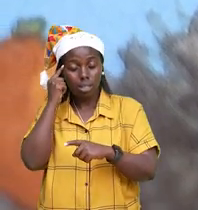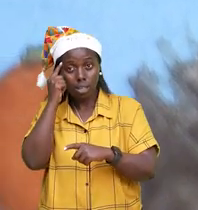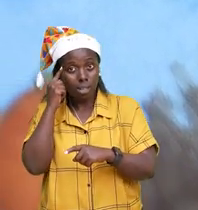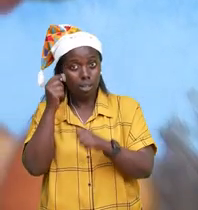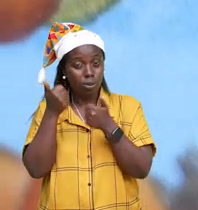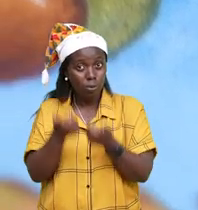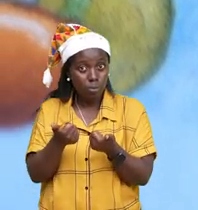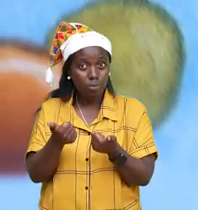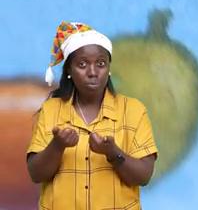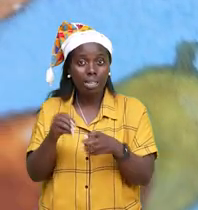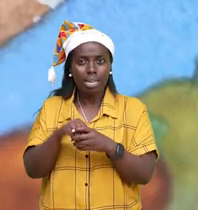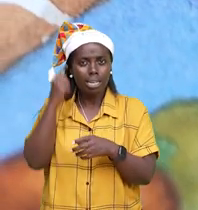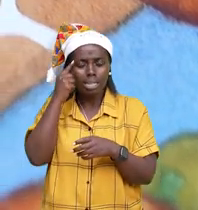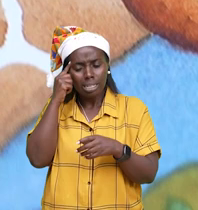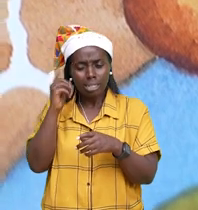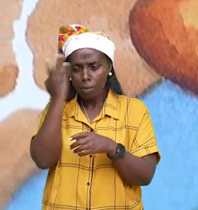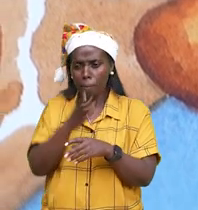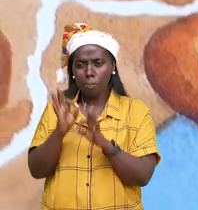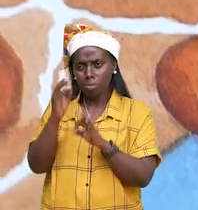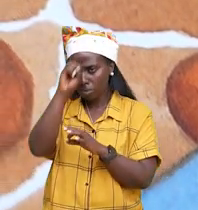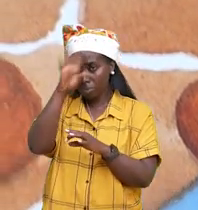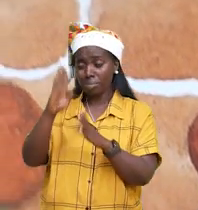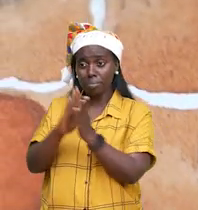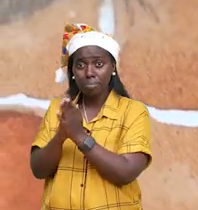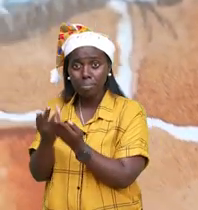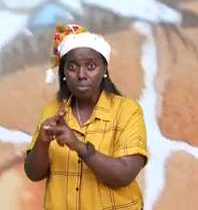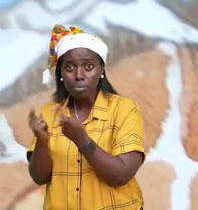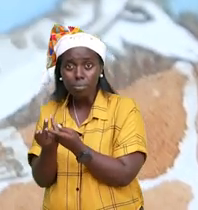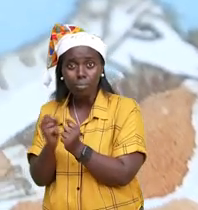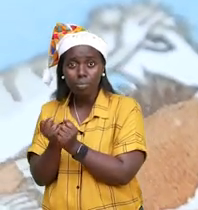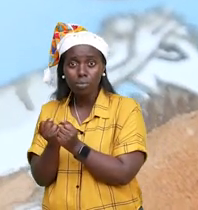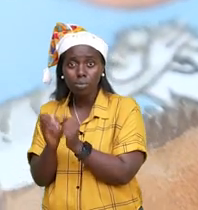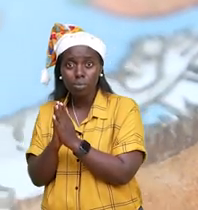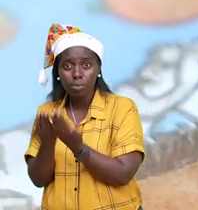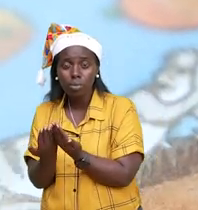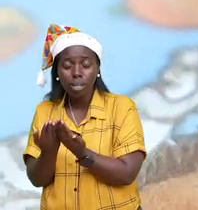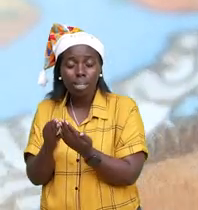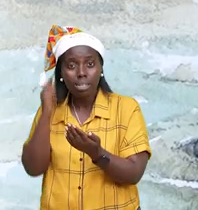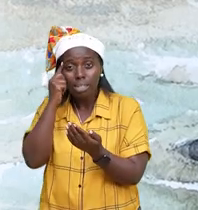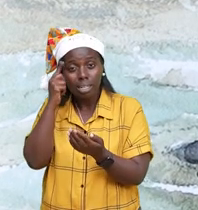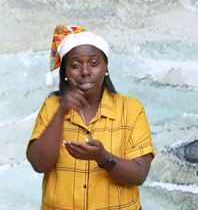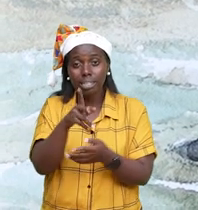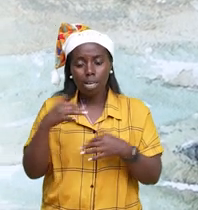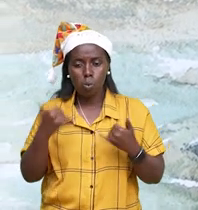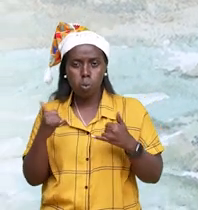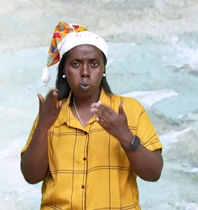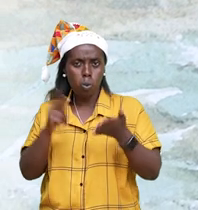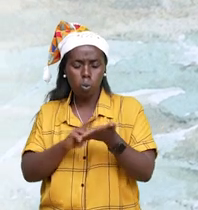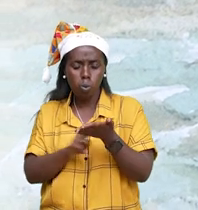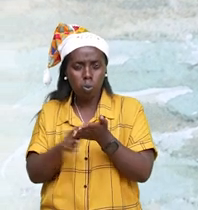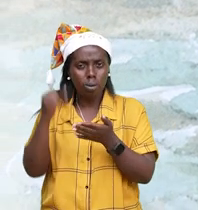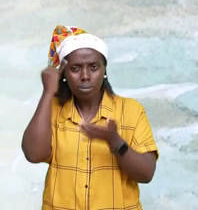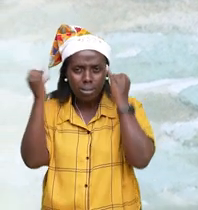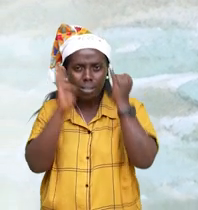wonderland. Imagine a place where artists use their imagination to bring the characters and scenes